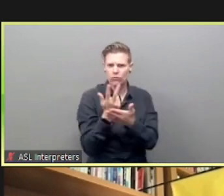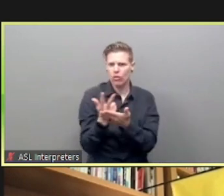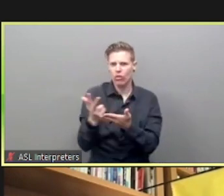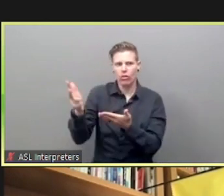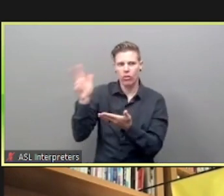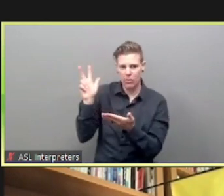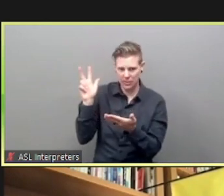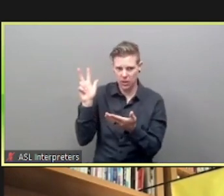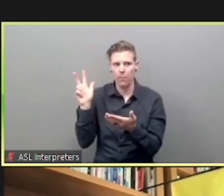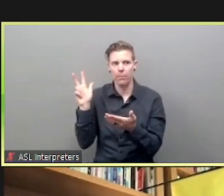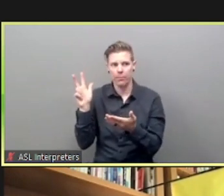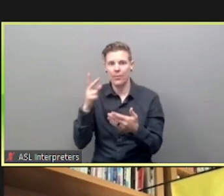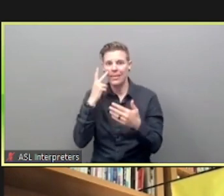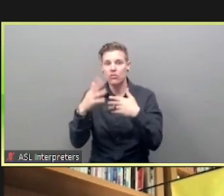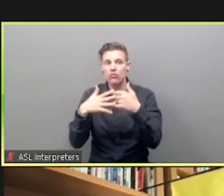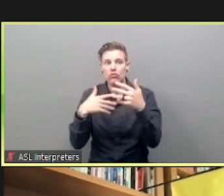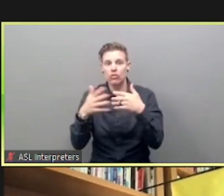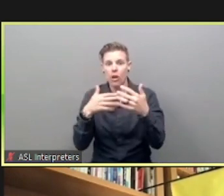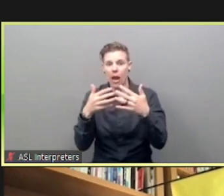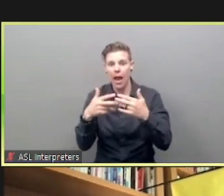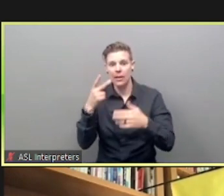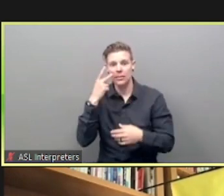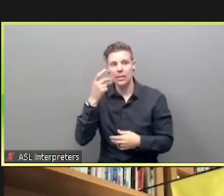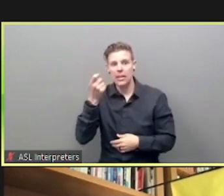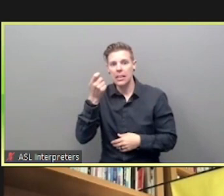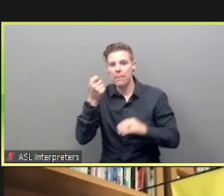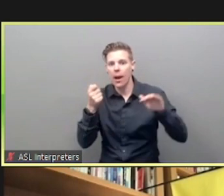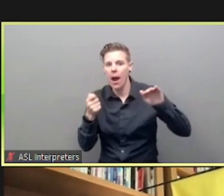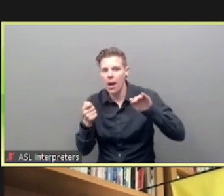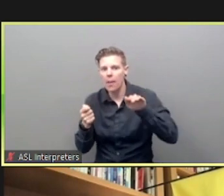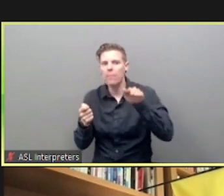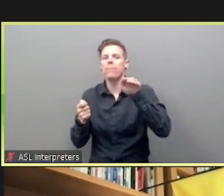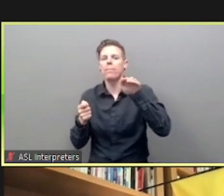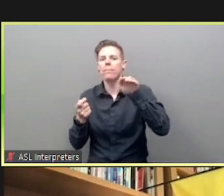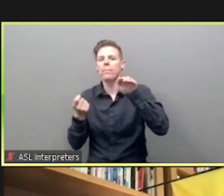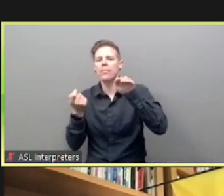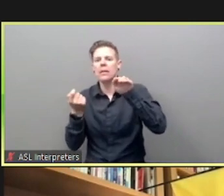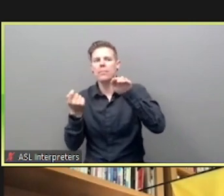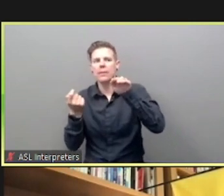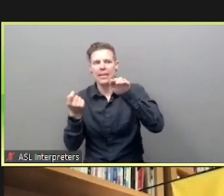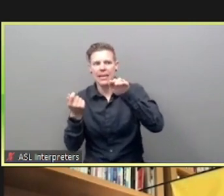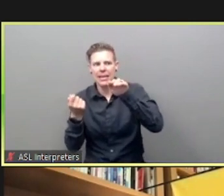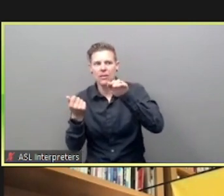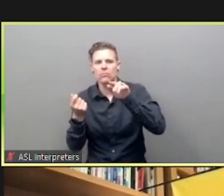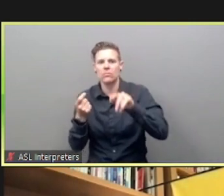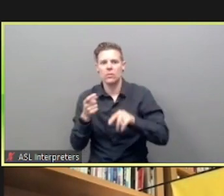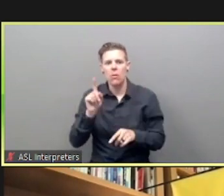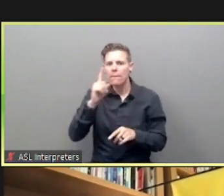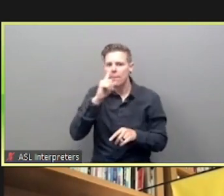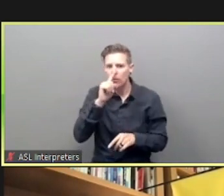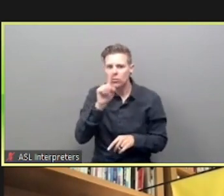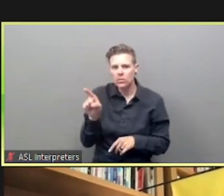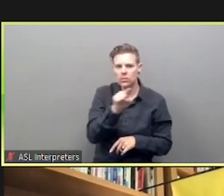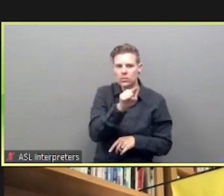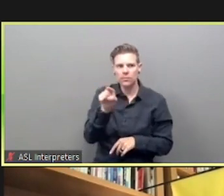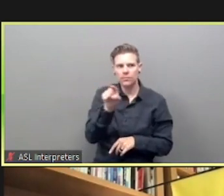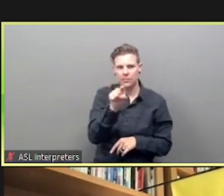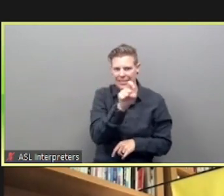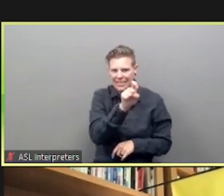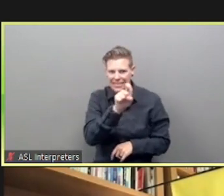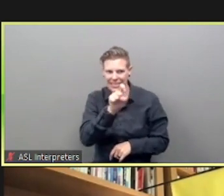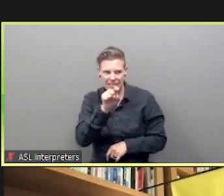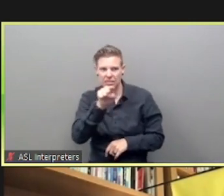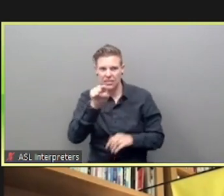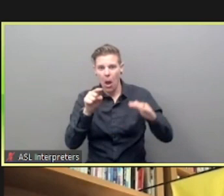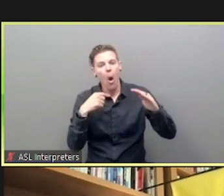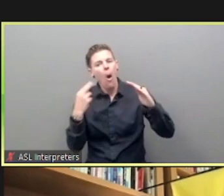steady upward trend in cases. Brianna, maybe you can highlight that rather than what we were hoping would be what